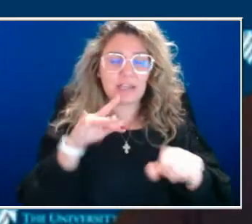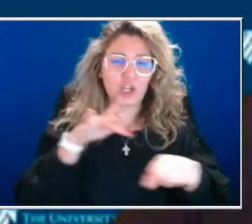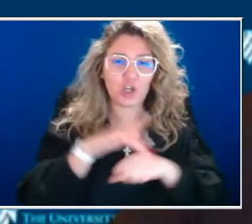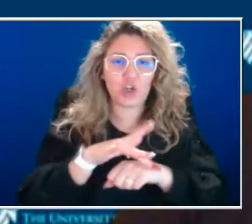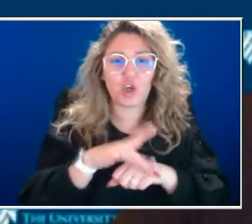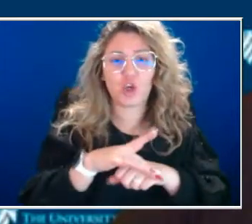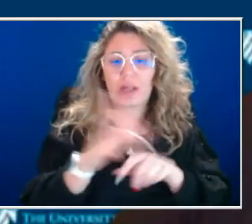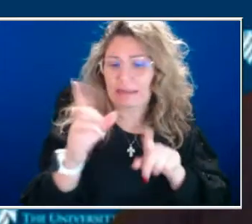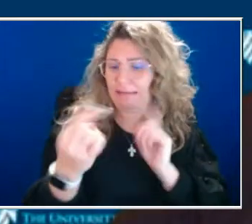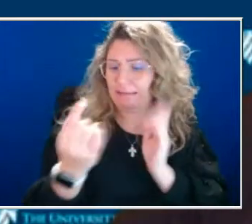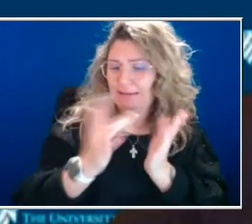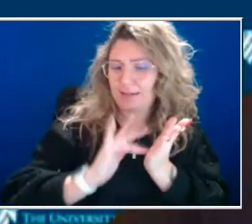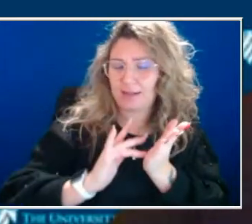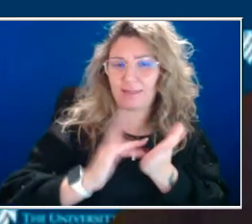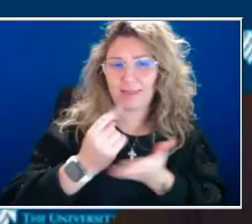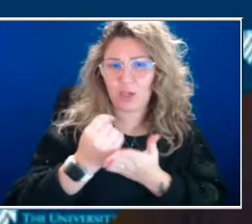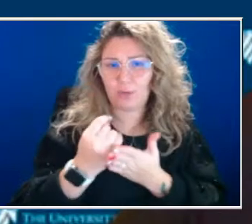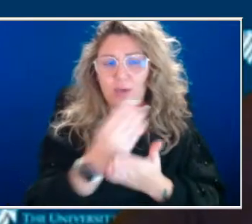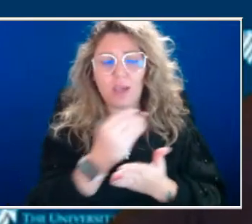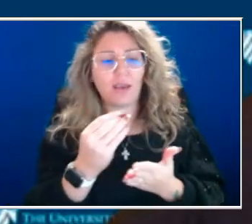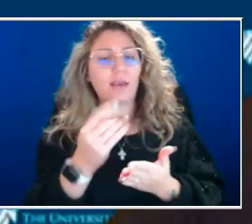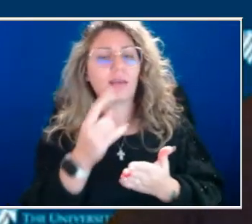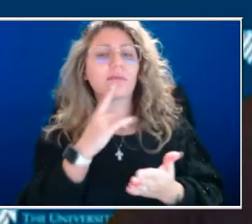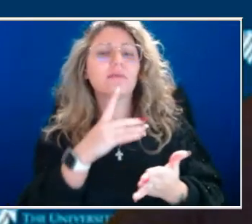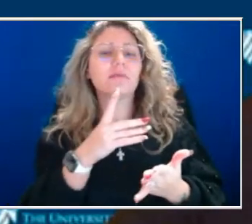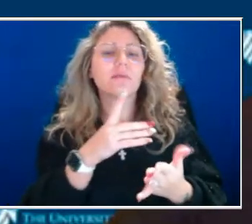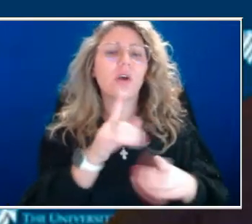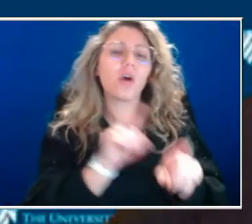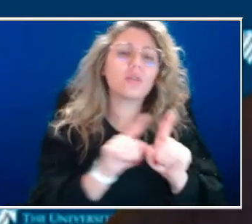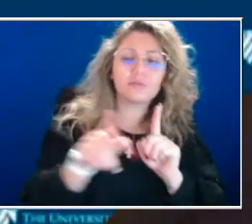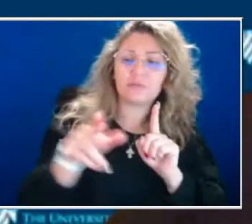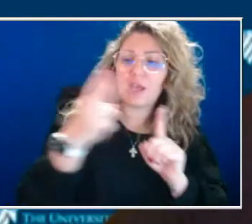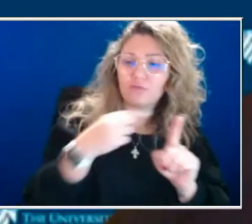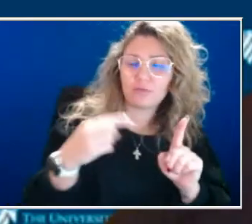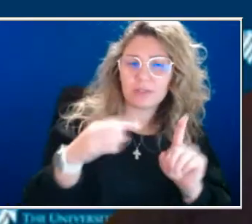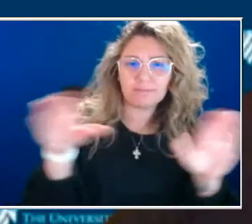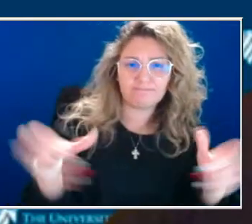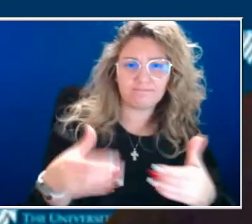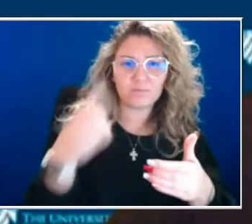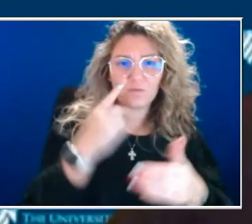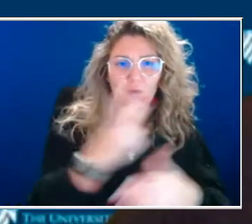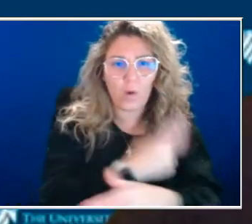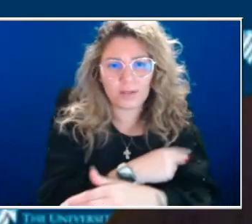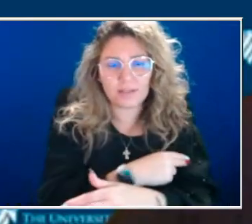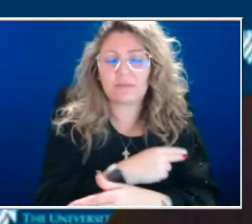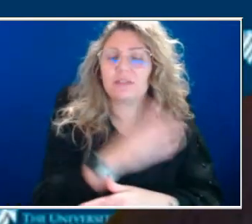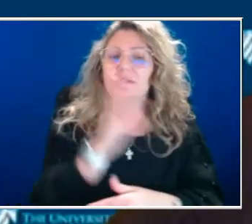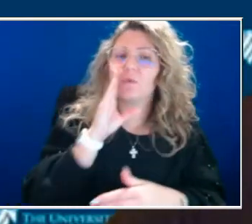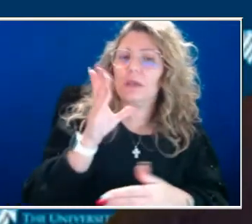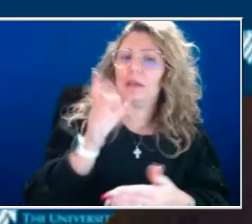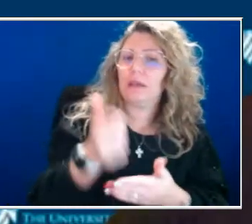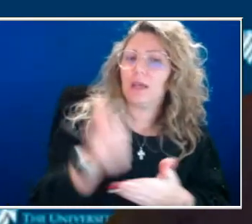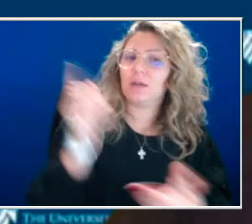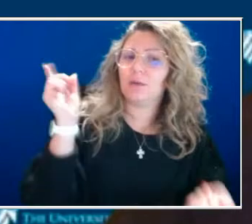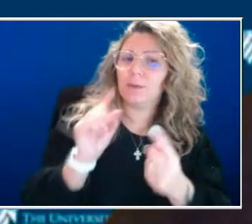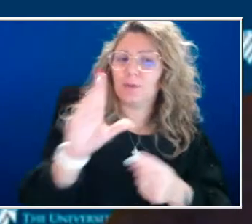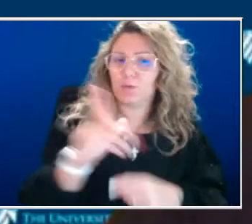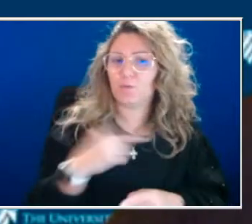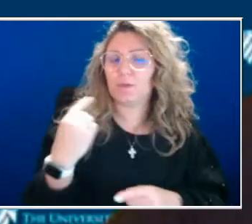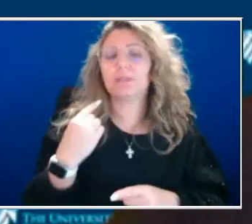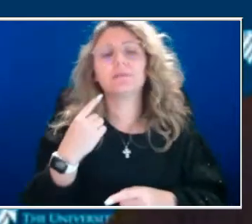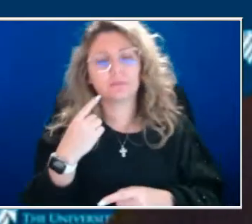antiviral therapy, especially if you are in that high-risk category of hospitalization. It will help reduce your chance of hospitalization.